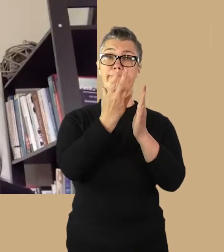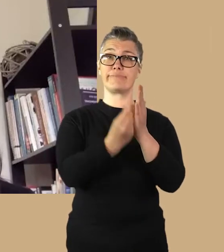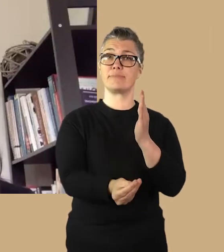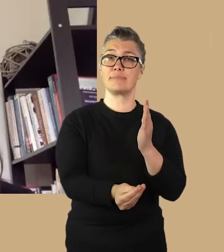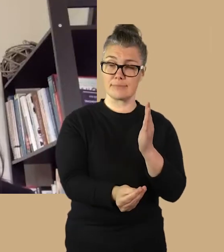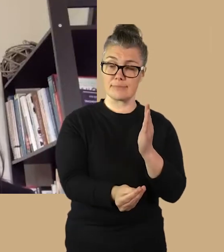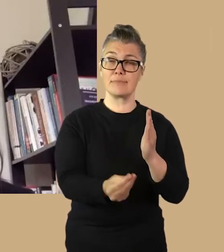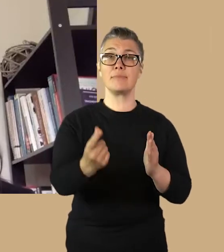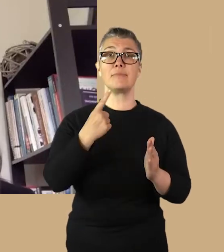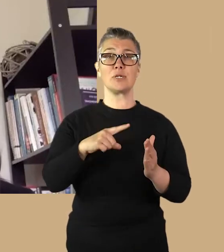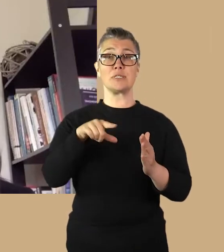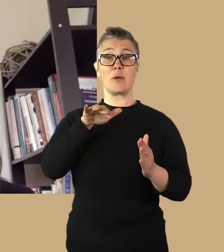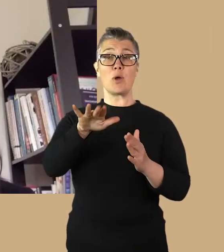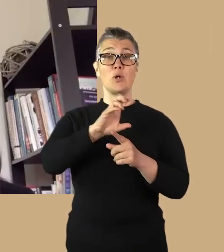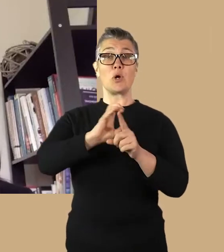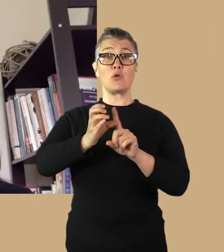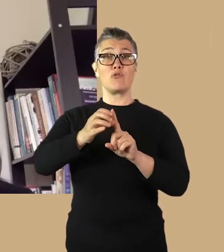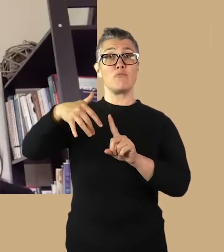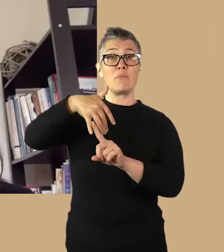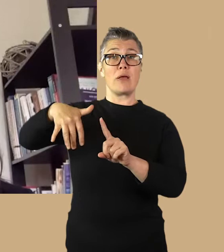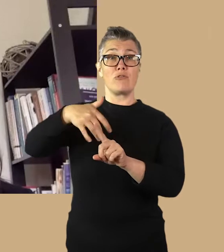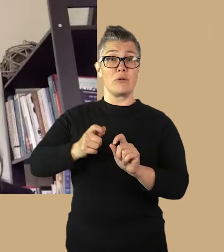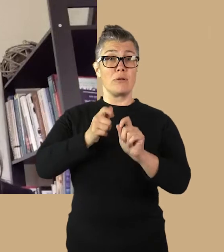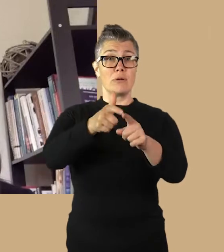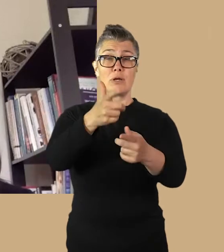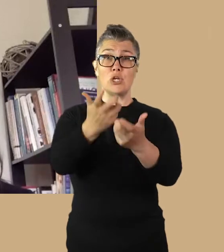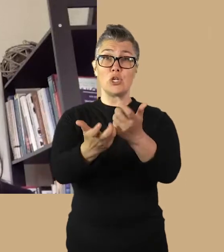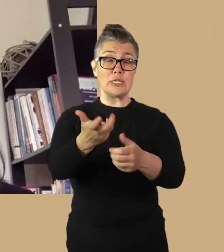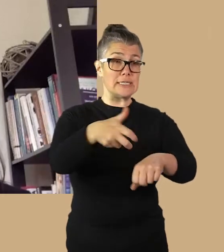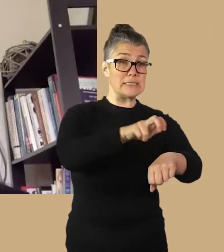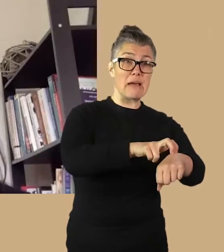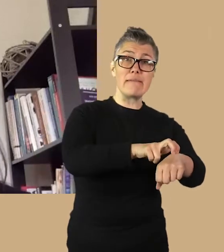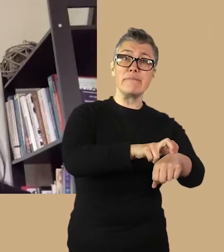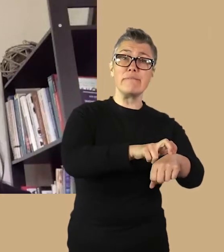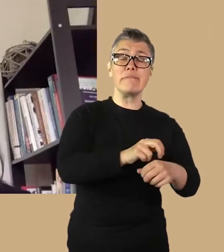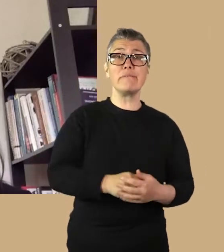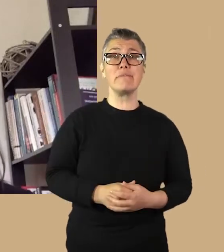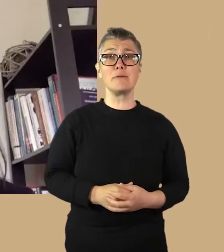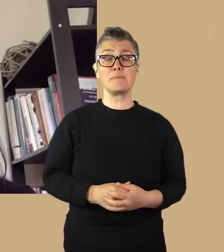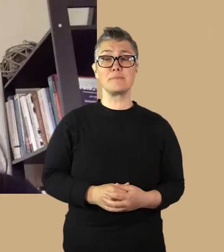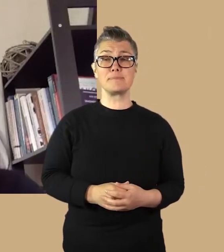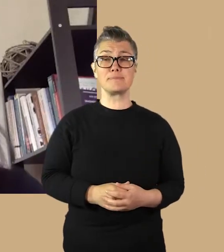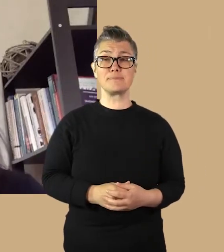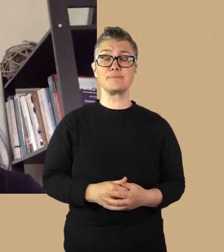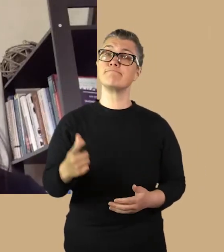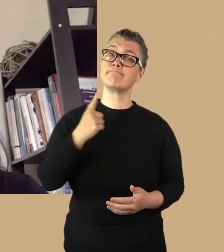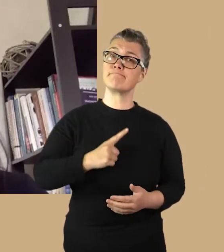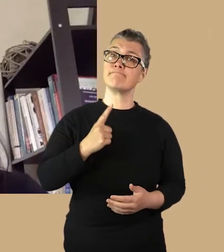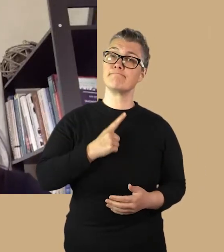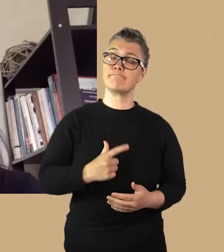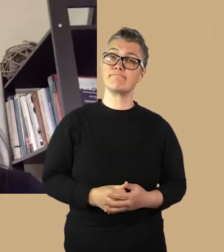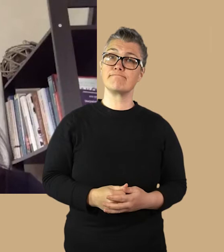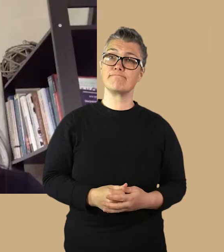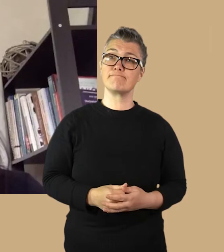coming from a multicultural background and going to uni, TAFE in tertiary education,